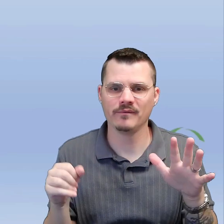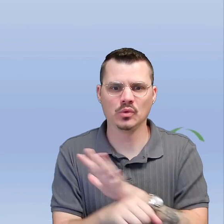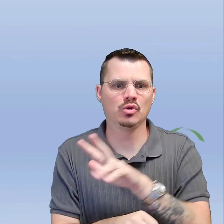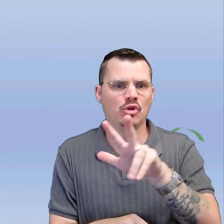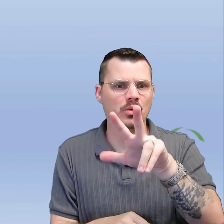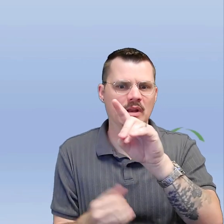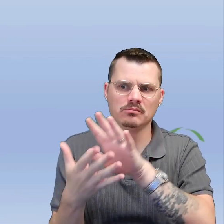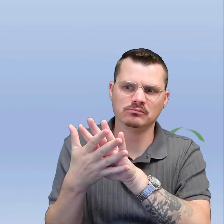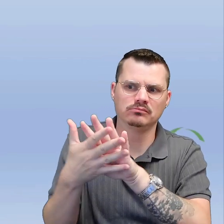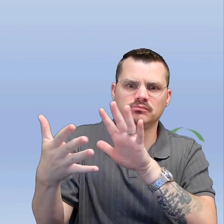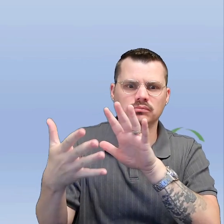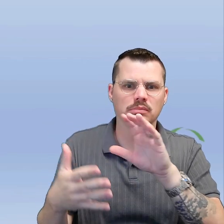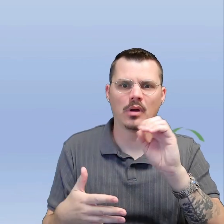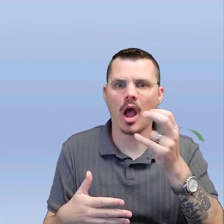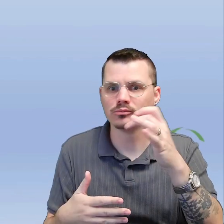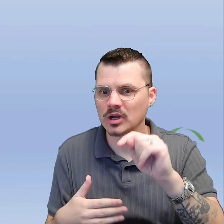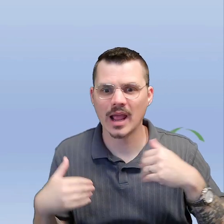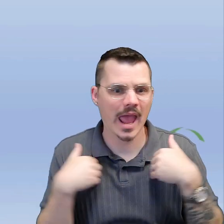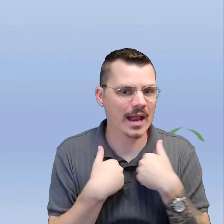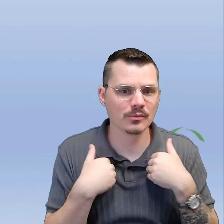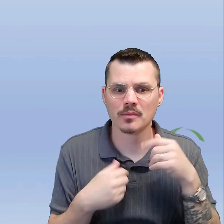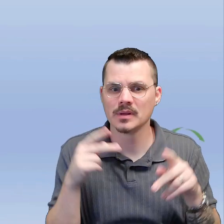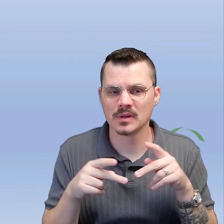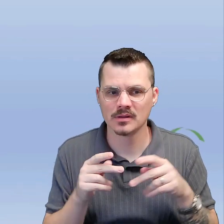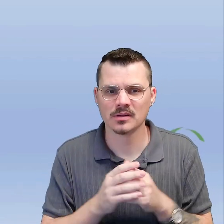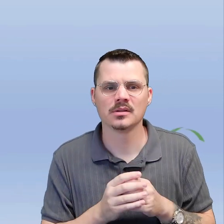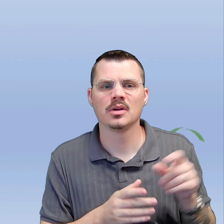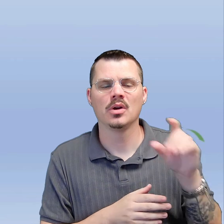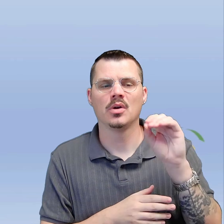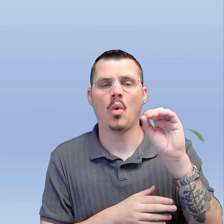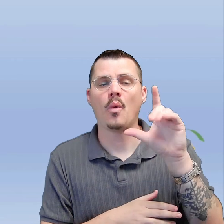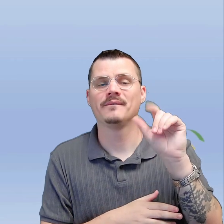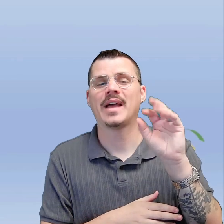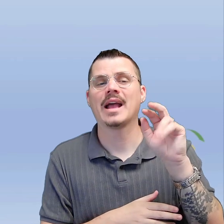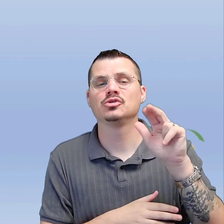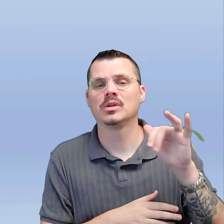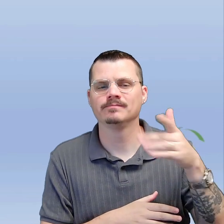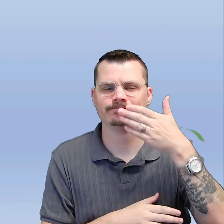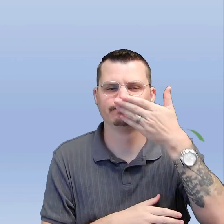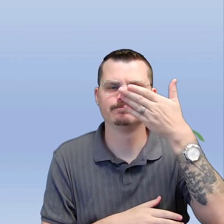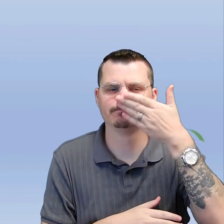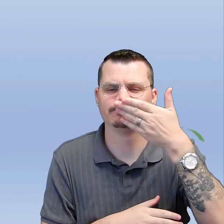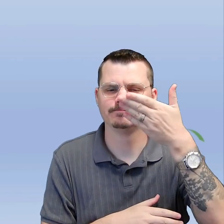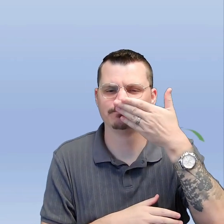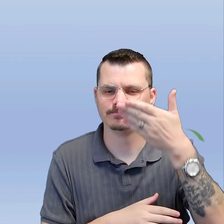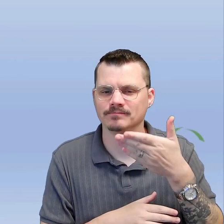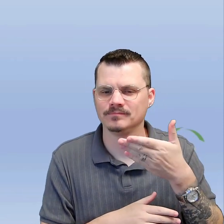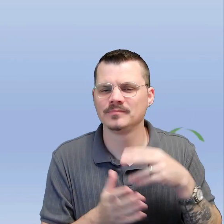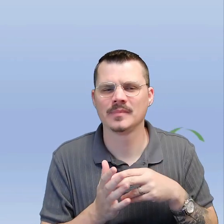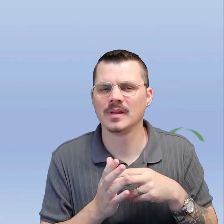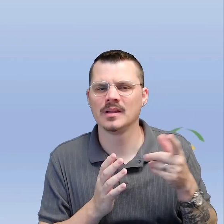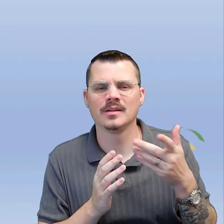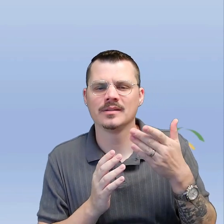three-dimensional objects, animals, and people. Olfactory hallucinations are odors that